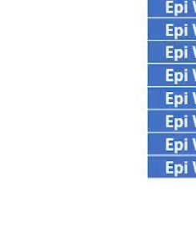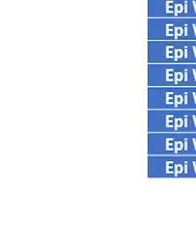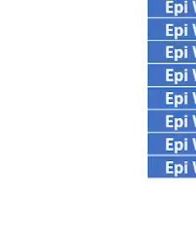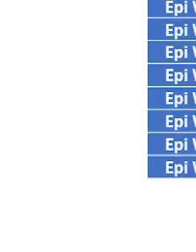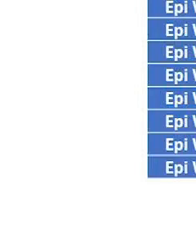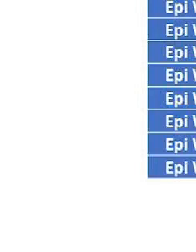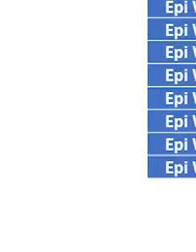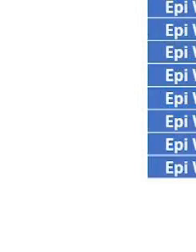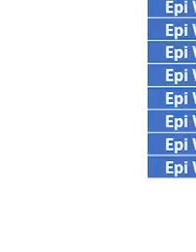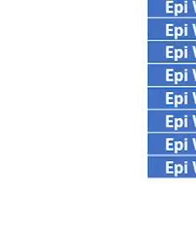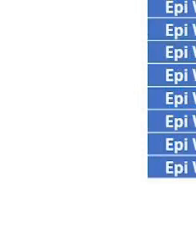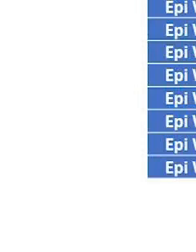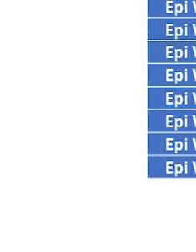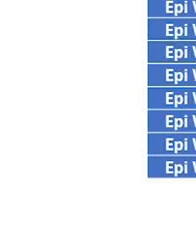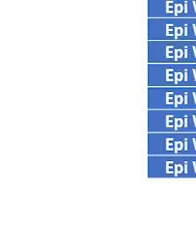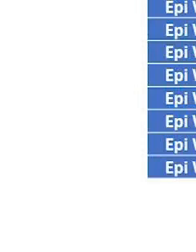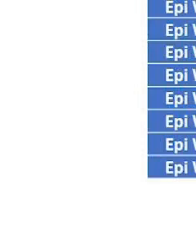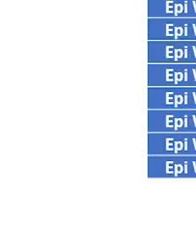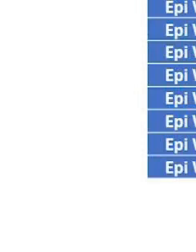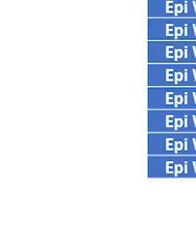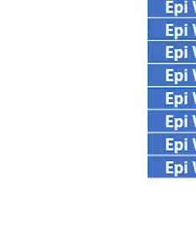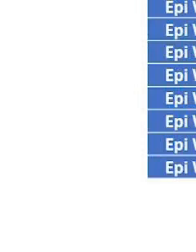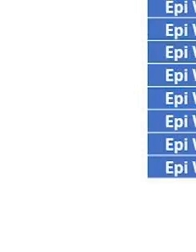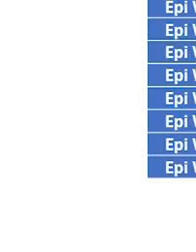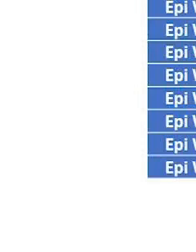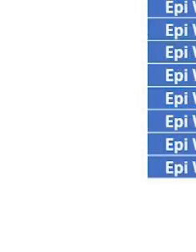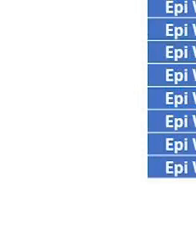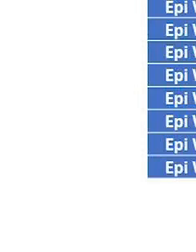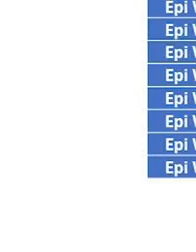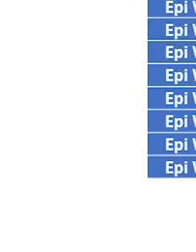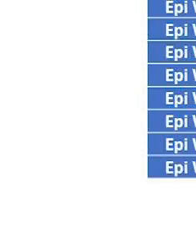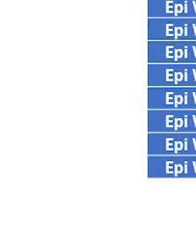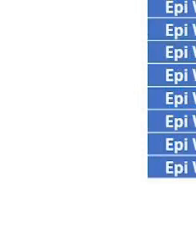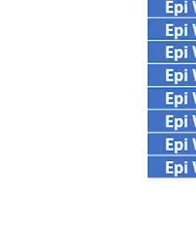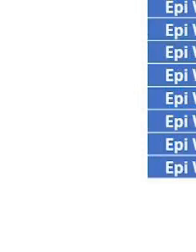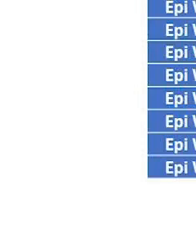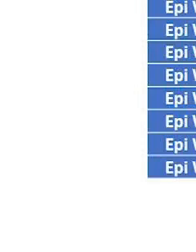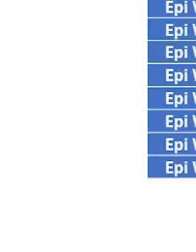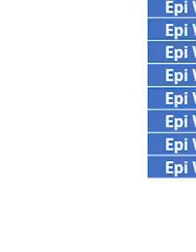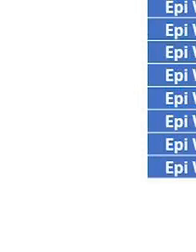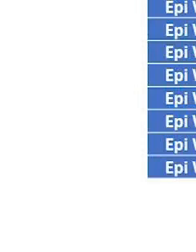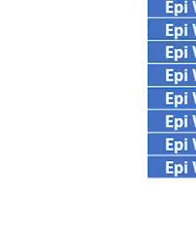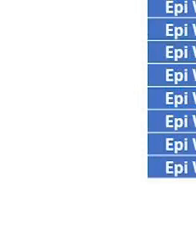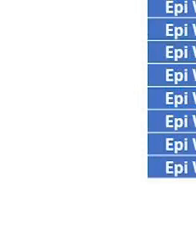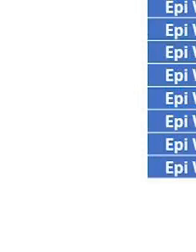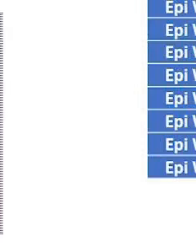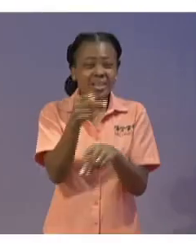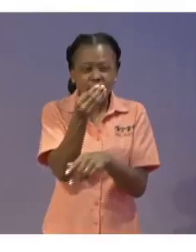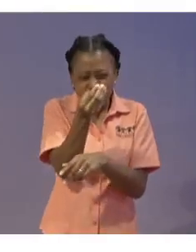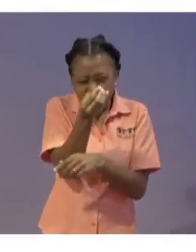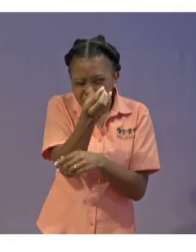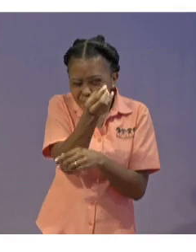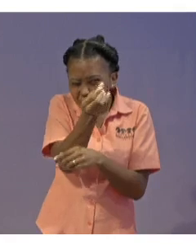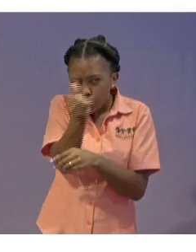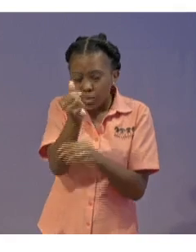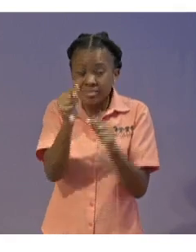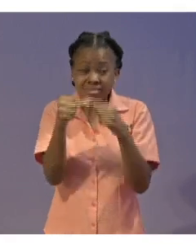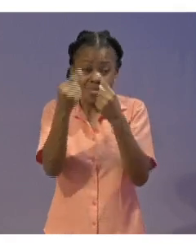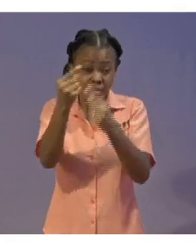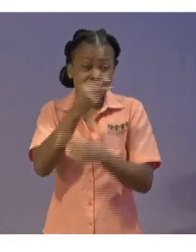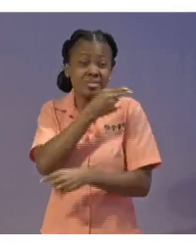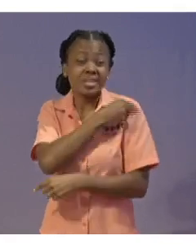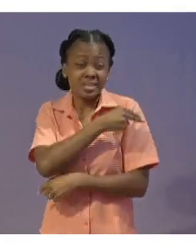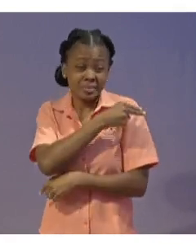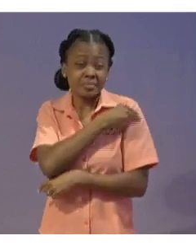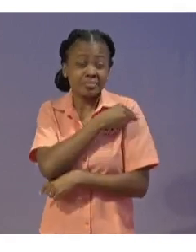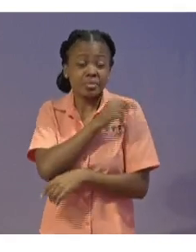the health system accessing behaviors. Next slide. If we look at this same data now at the monthly time scale,